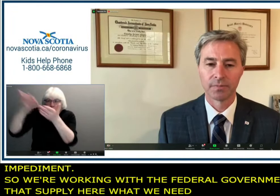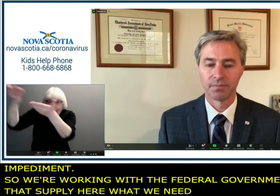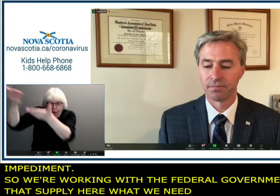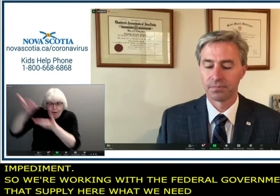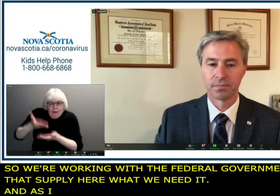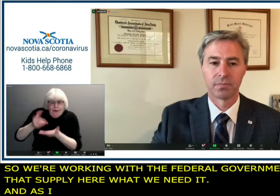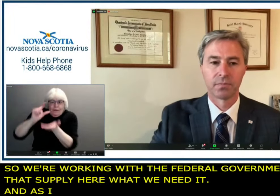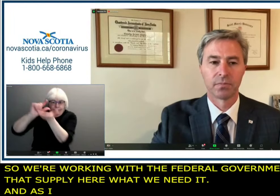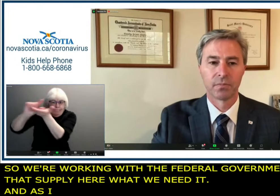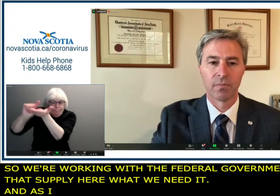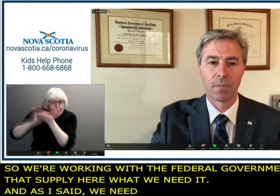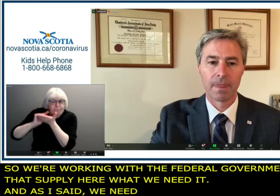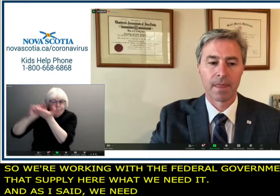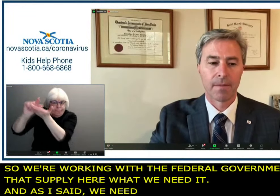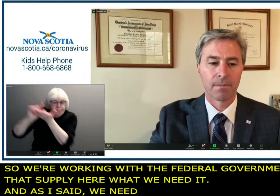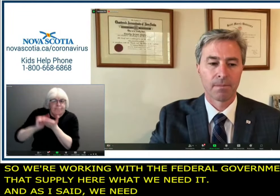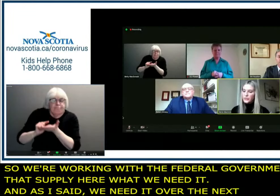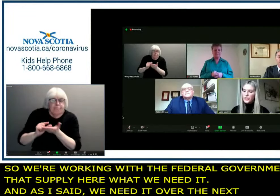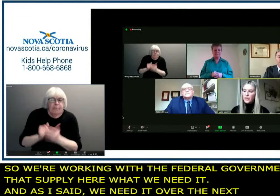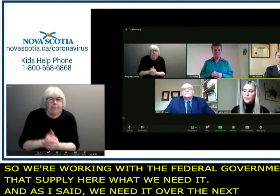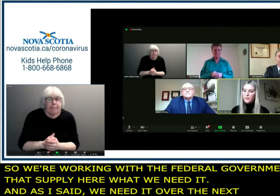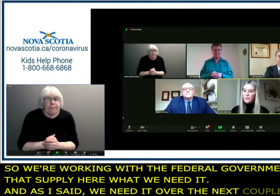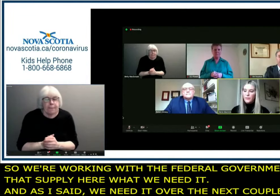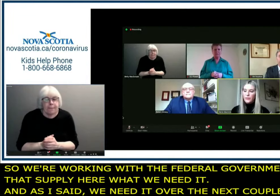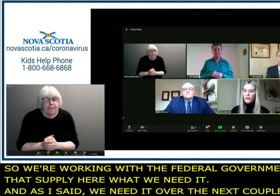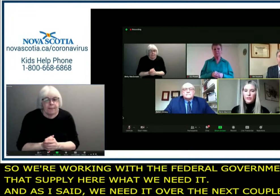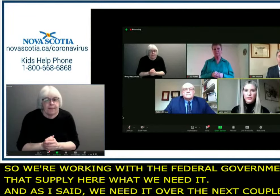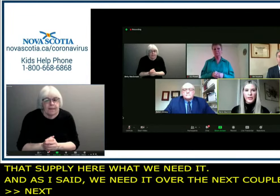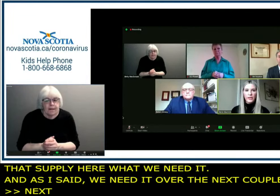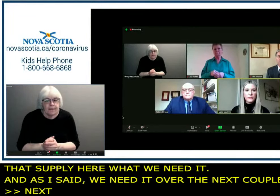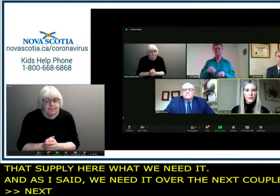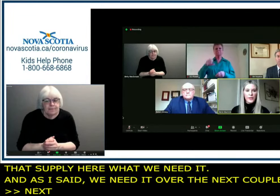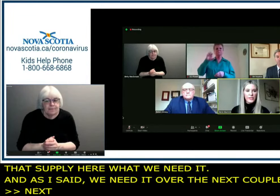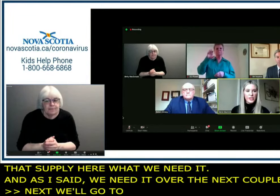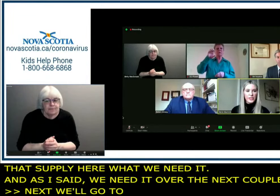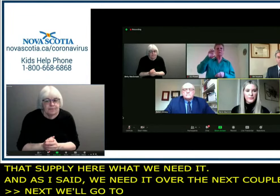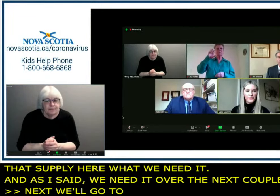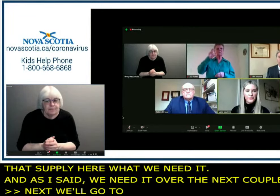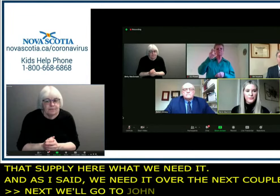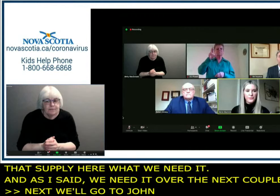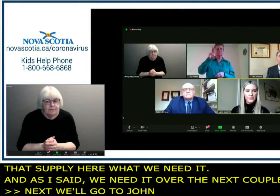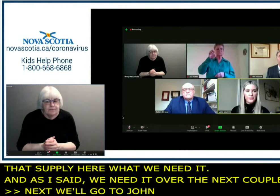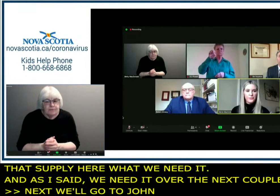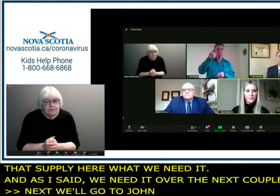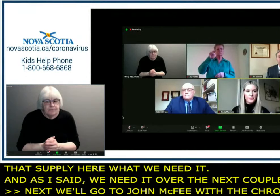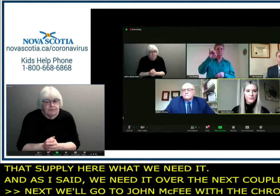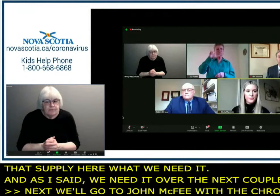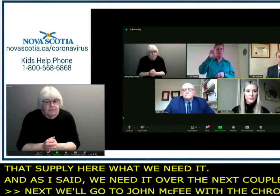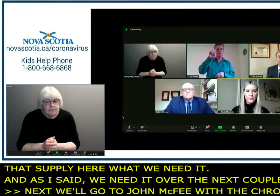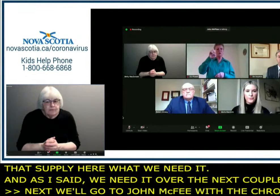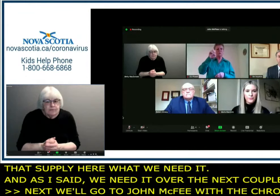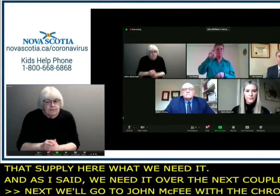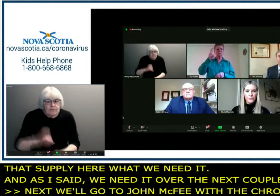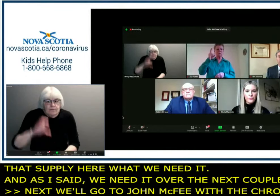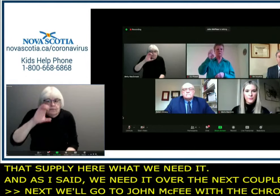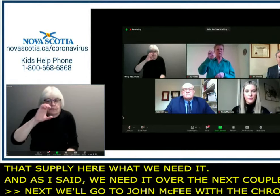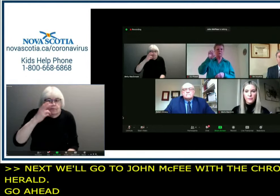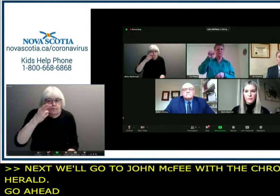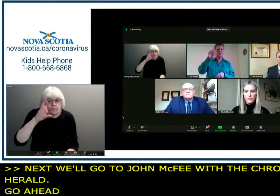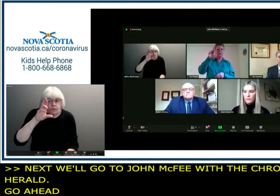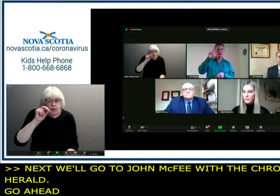weeks. Next, we'll go to John McPhee with the Chronicle Herald. Go ahead, John. Thank